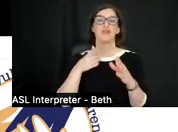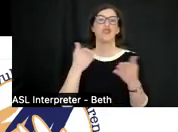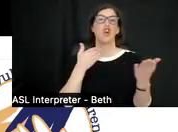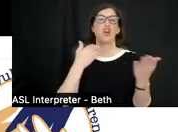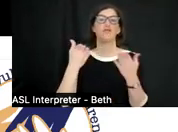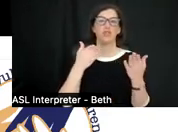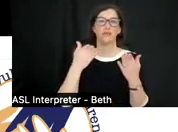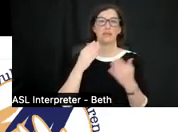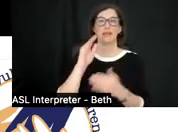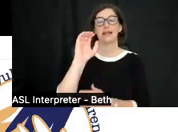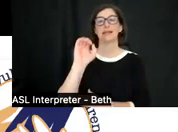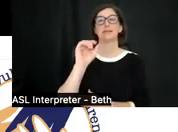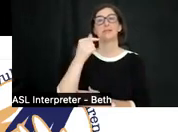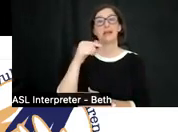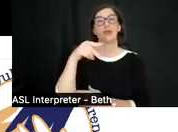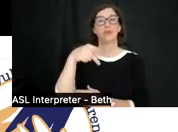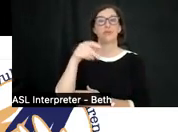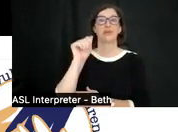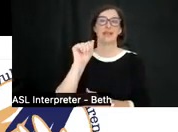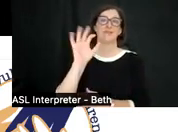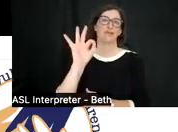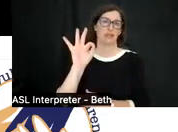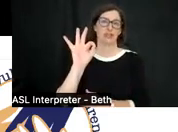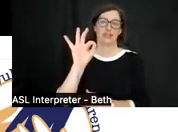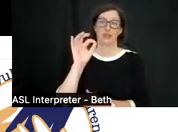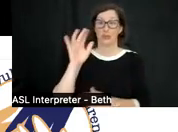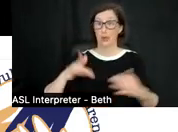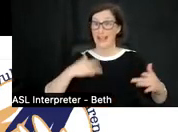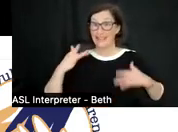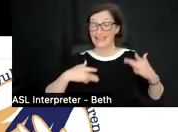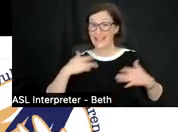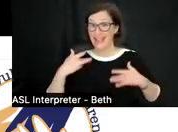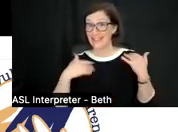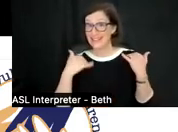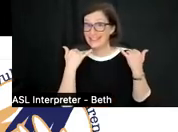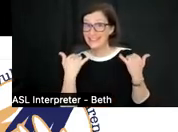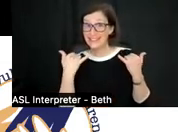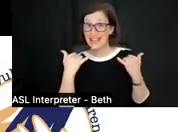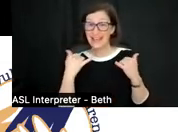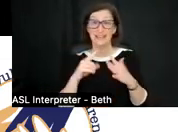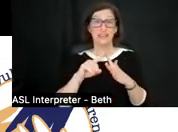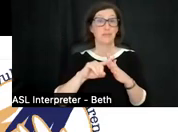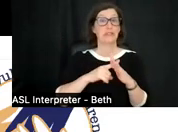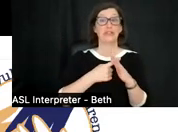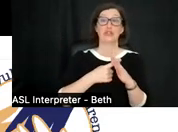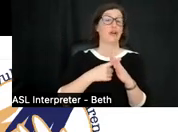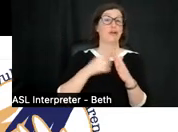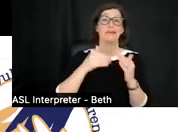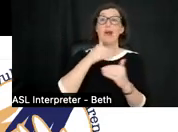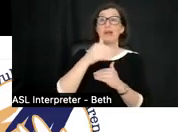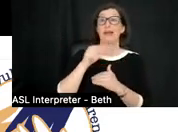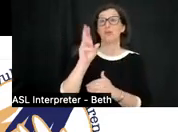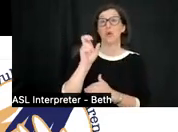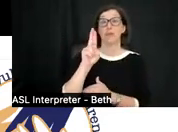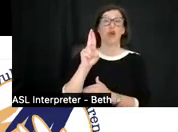Glaser Pediatric AIDS Foundation, and we're really excited to be starting our next webinar